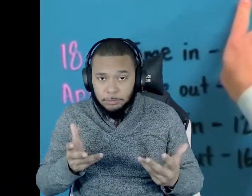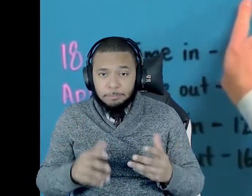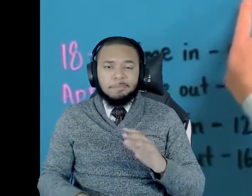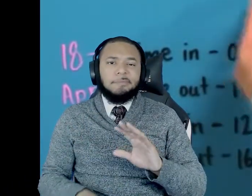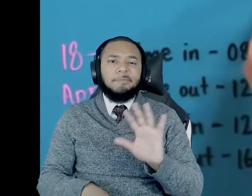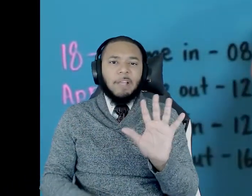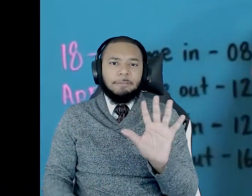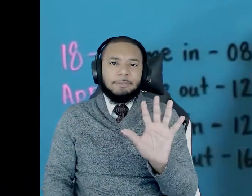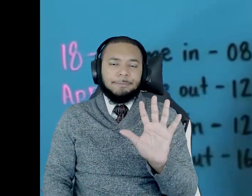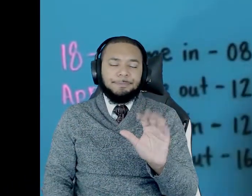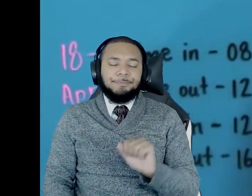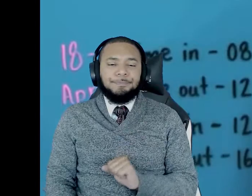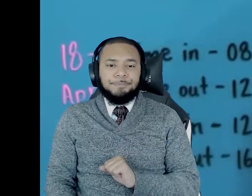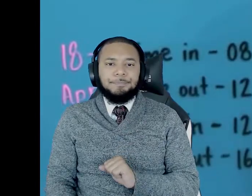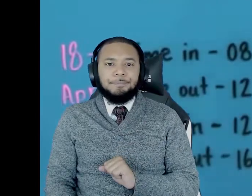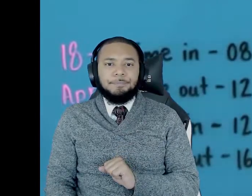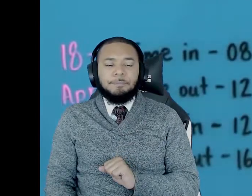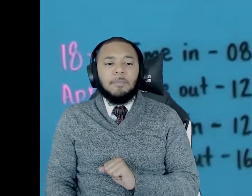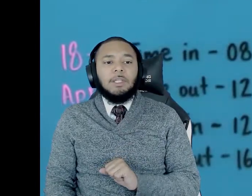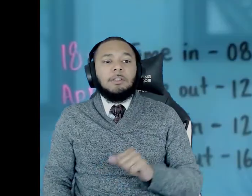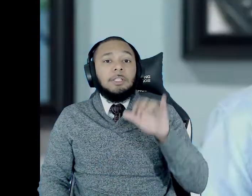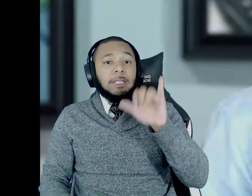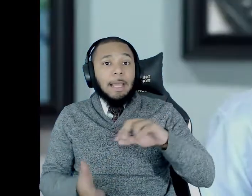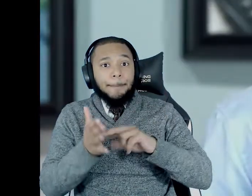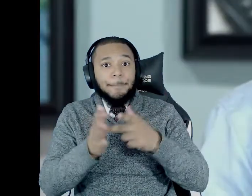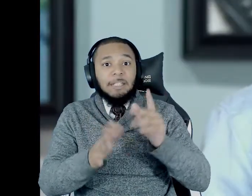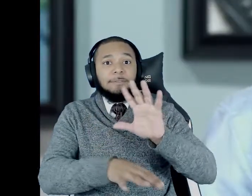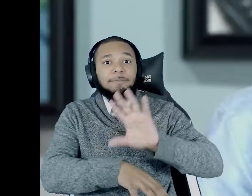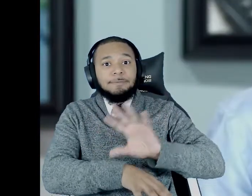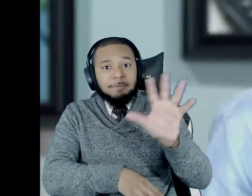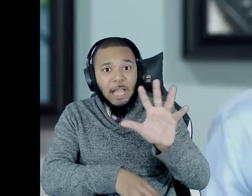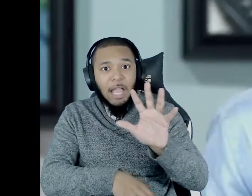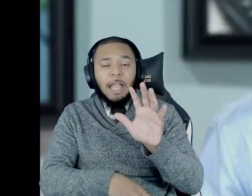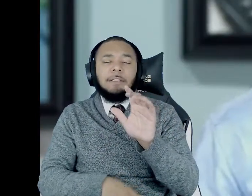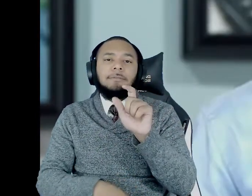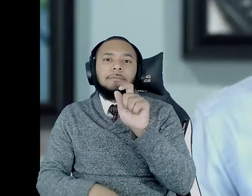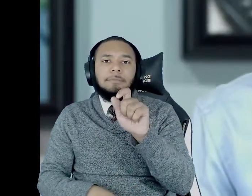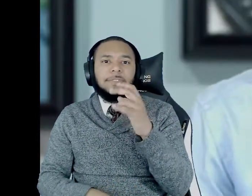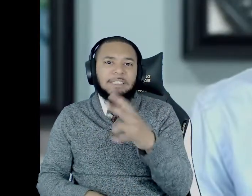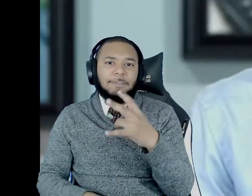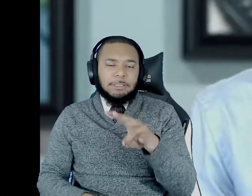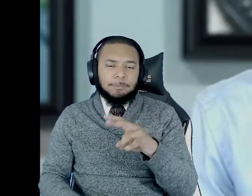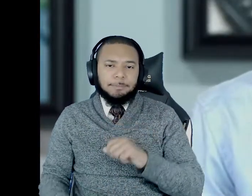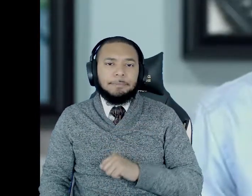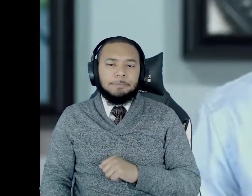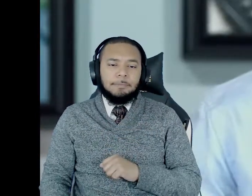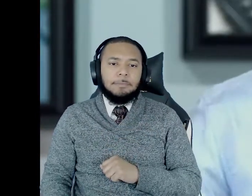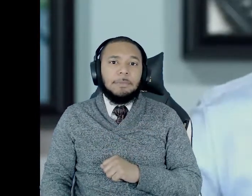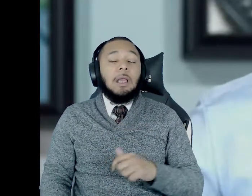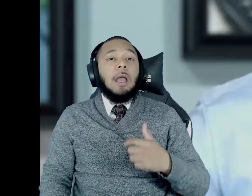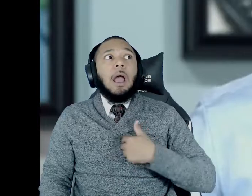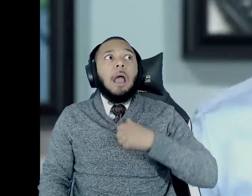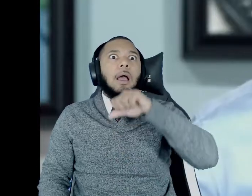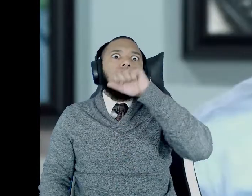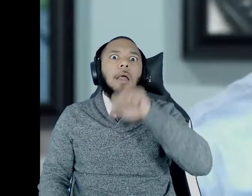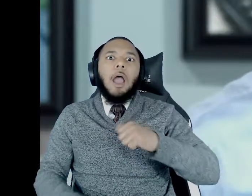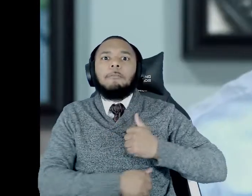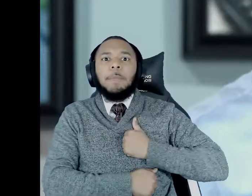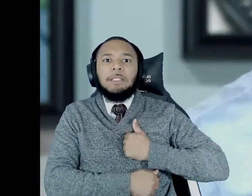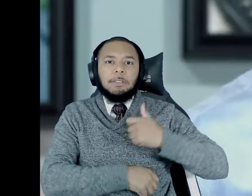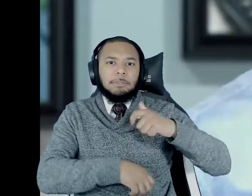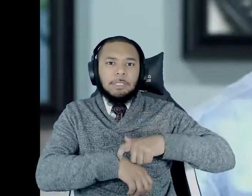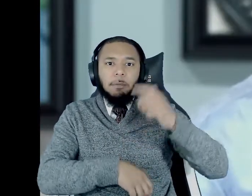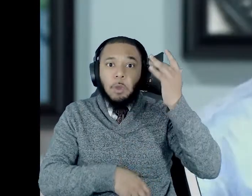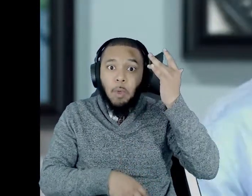like 5:17 p.m. And truth be told, I love military time because I don't ever need to